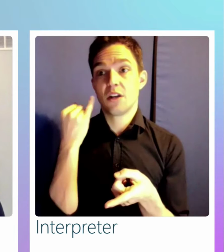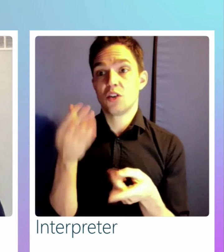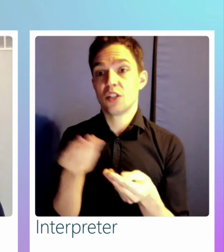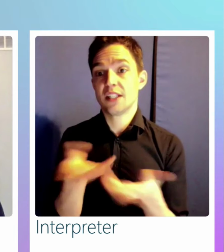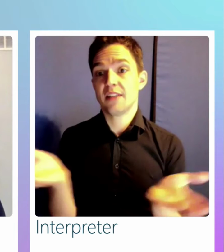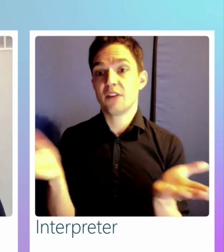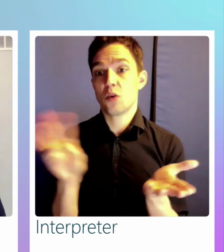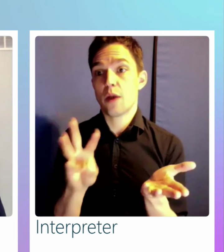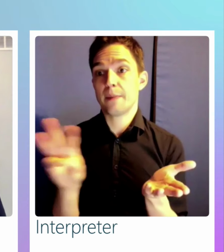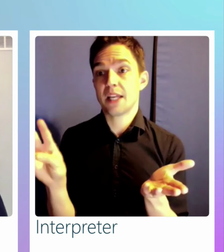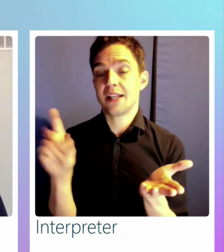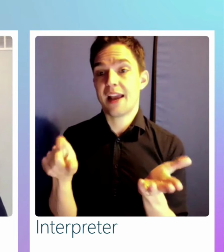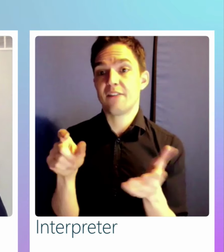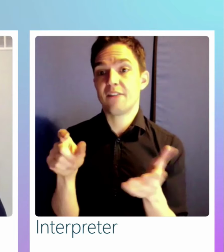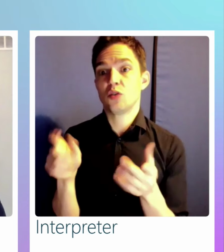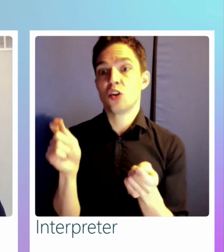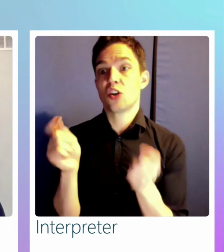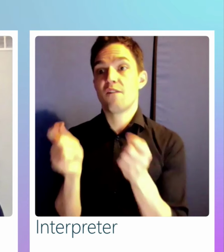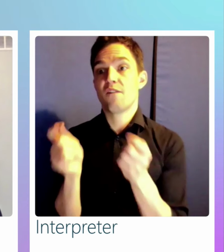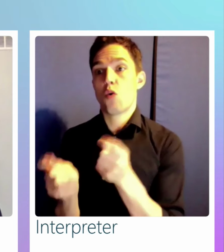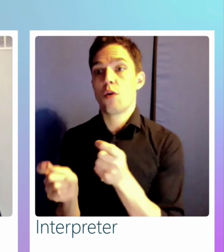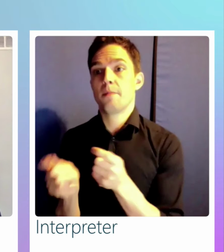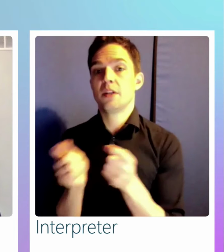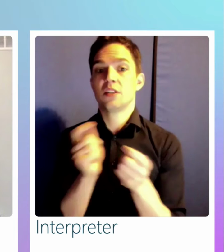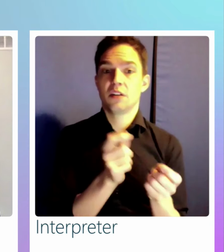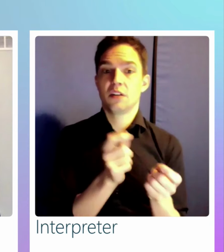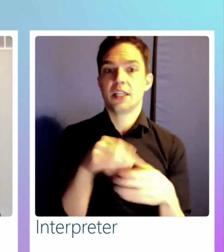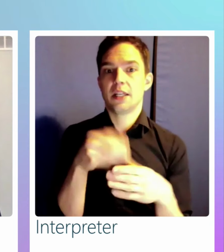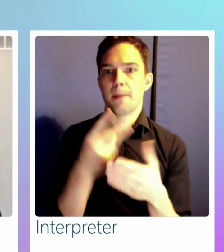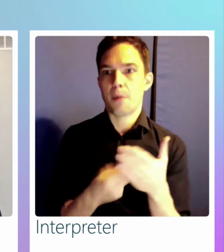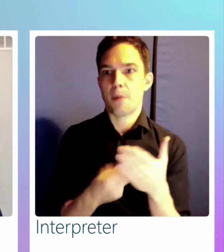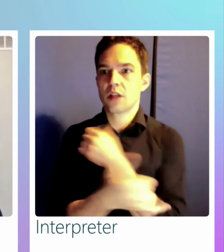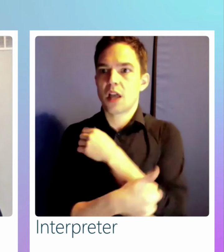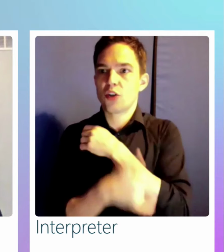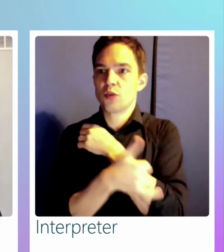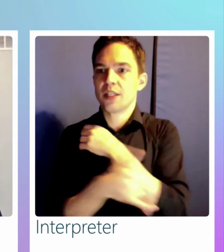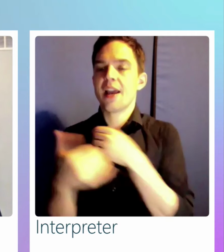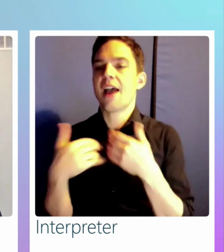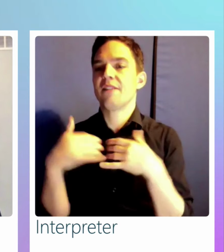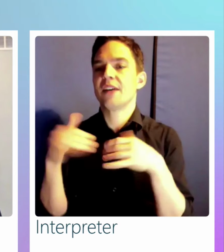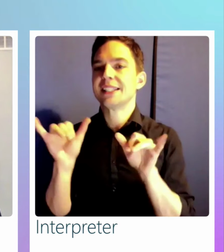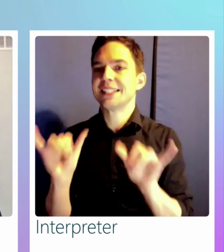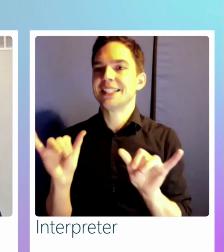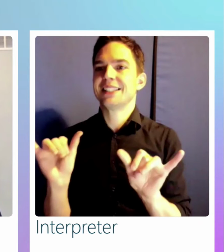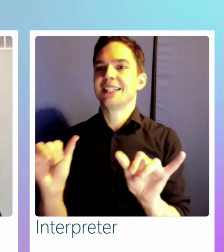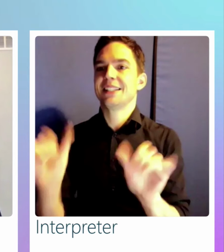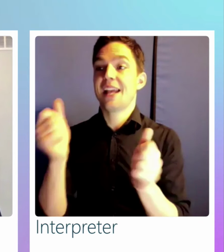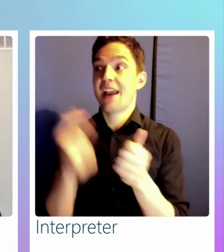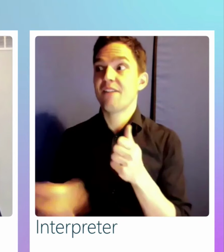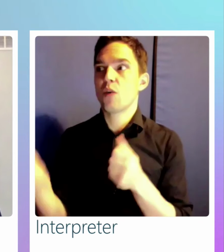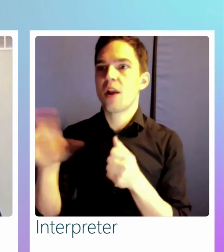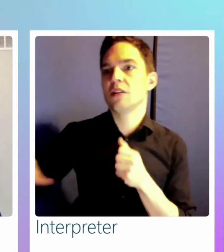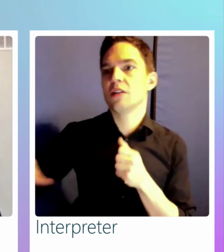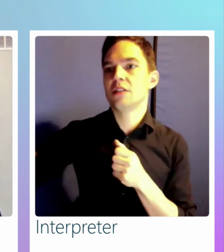website that has to conform in both countries. Having this consistent everywhere is really important for that reason.